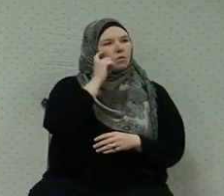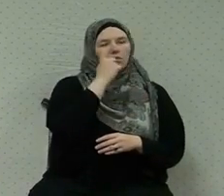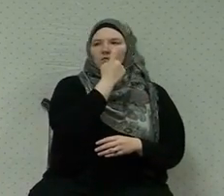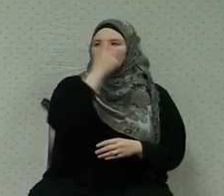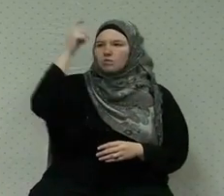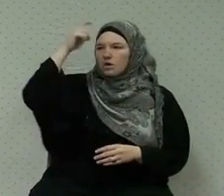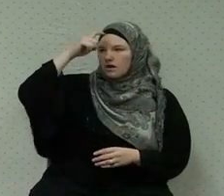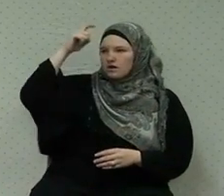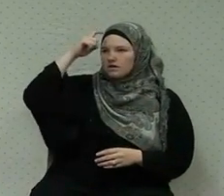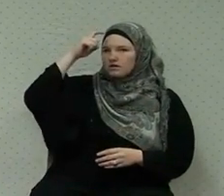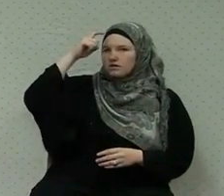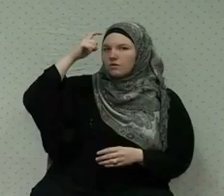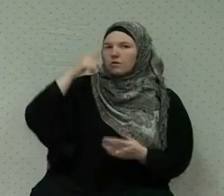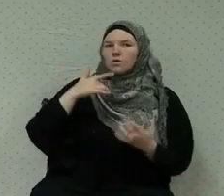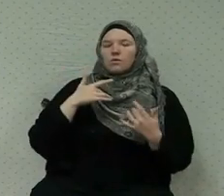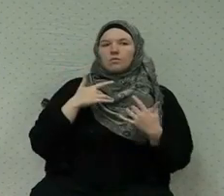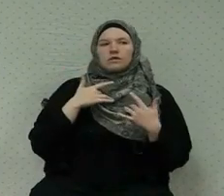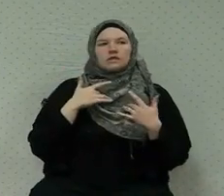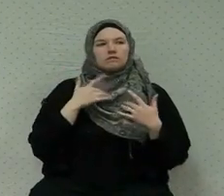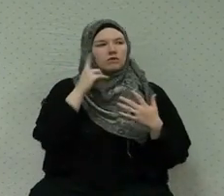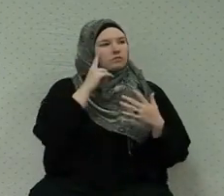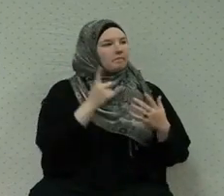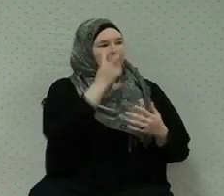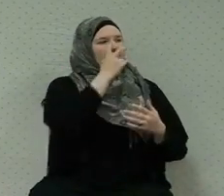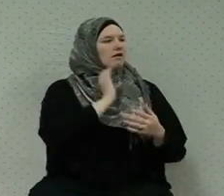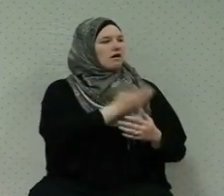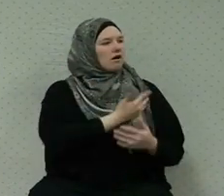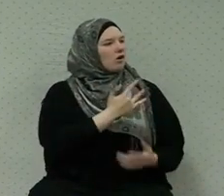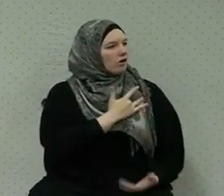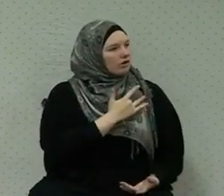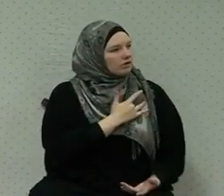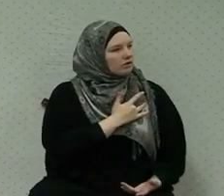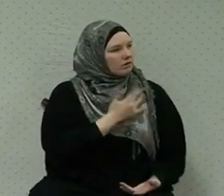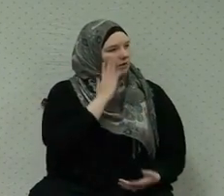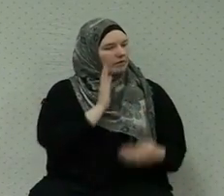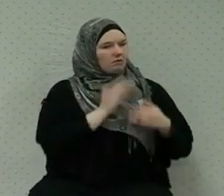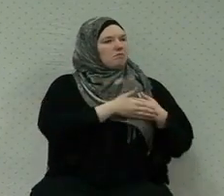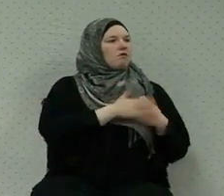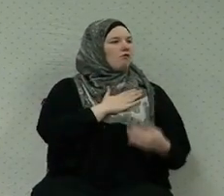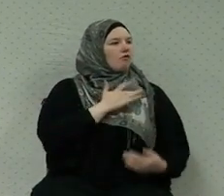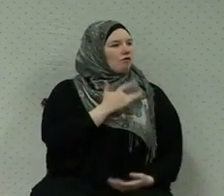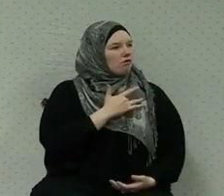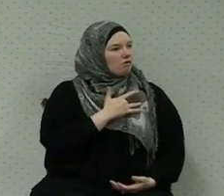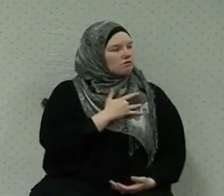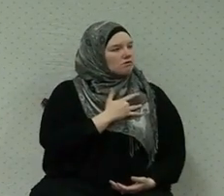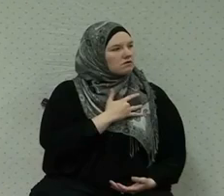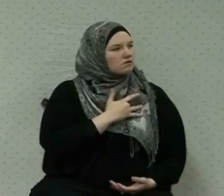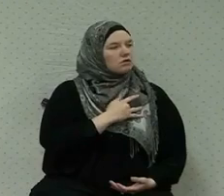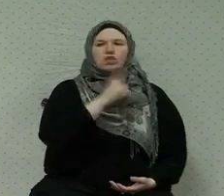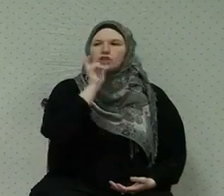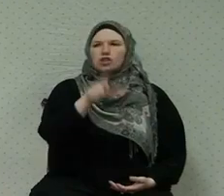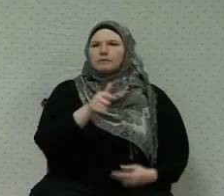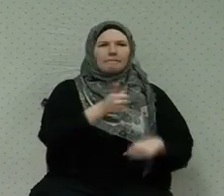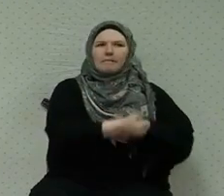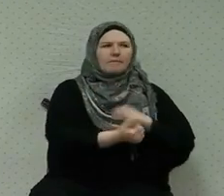we blind our own hearts. And when we blind our own hearts, we should not blame anyone